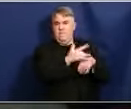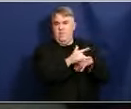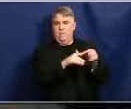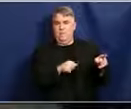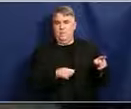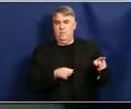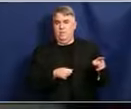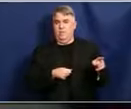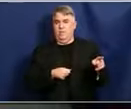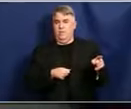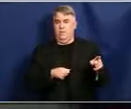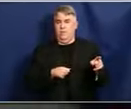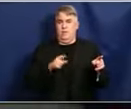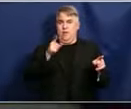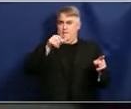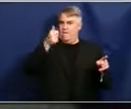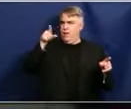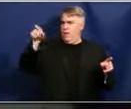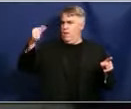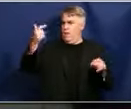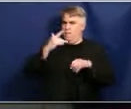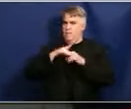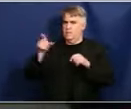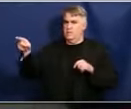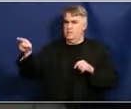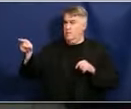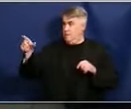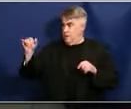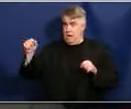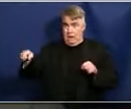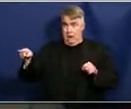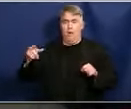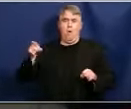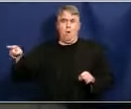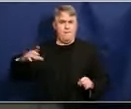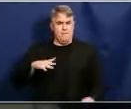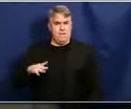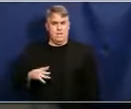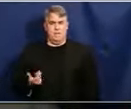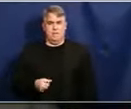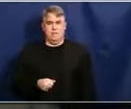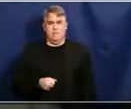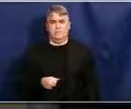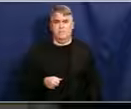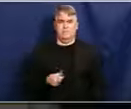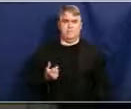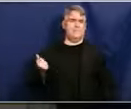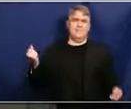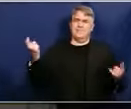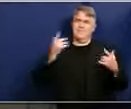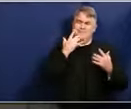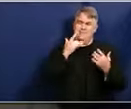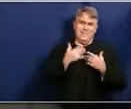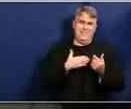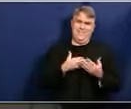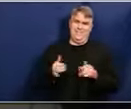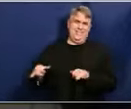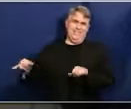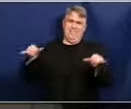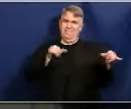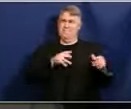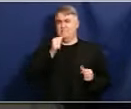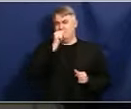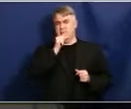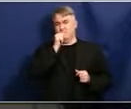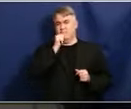site, you can get that second dose somewhere else. But they're all having shortages. So just hang in there. You're not going to have to restart. You're not going to have to